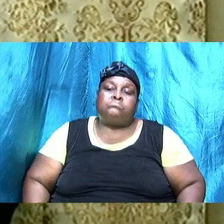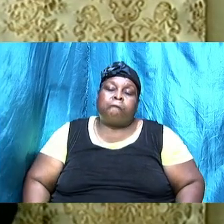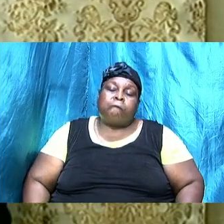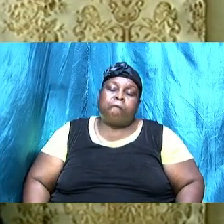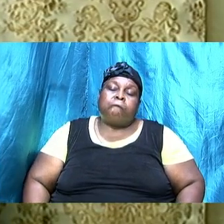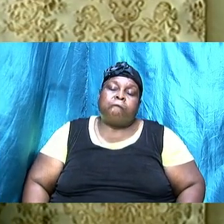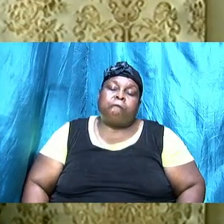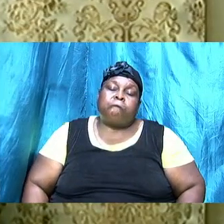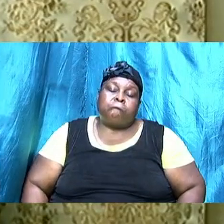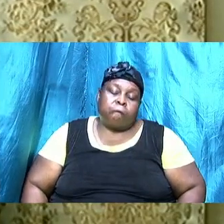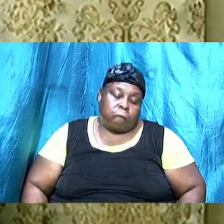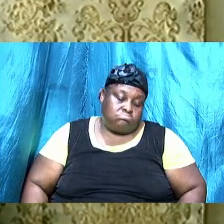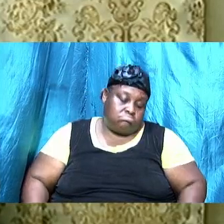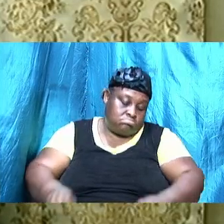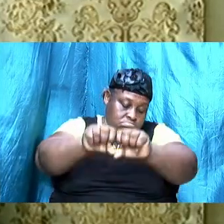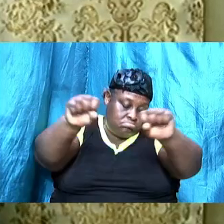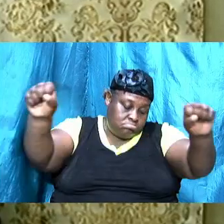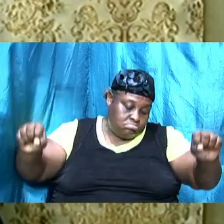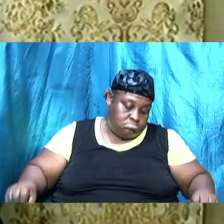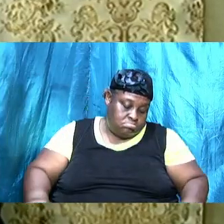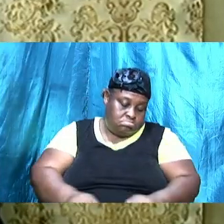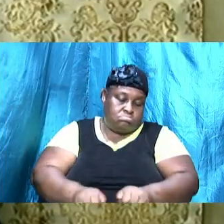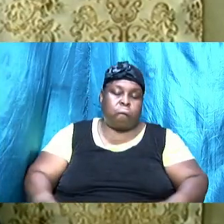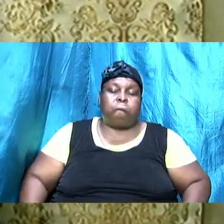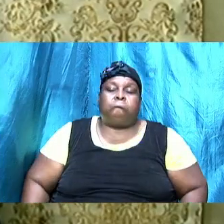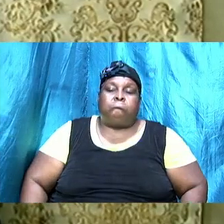Let's put it on the screen.